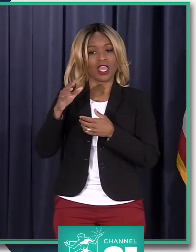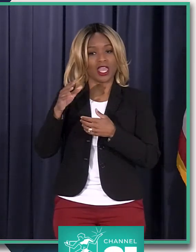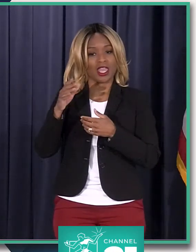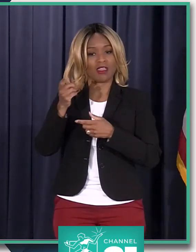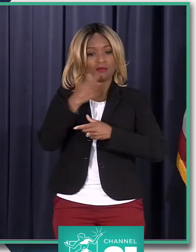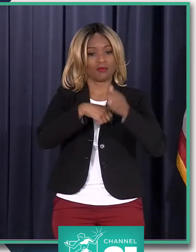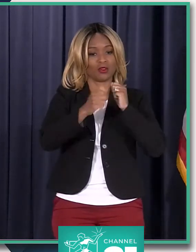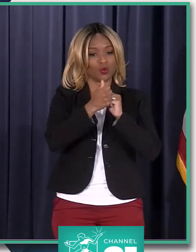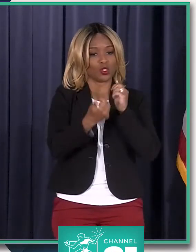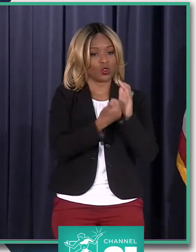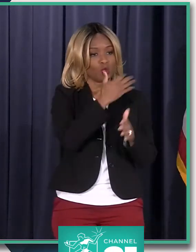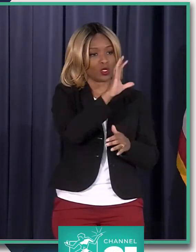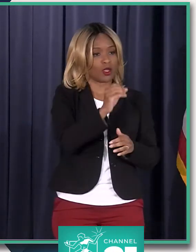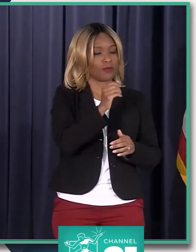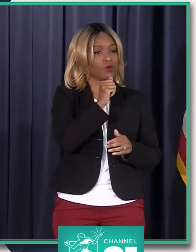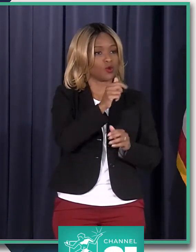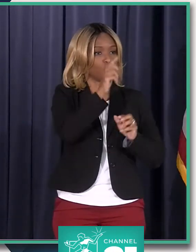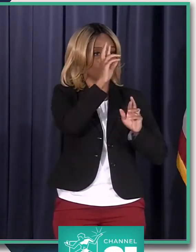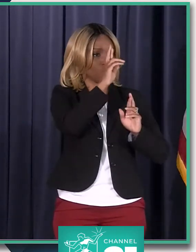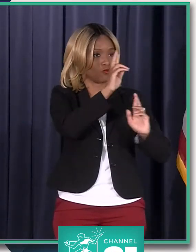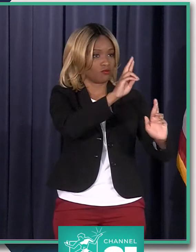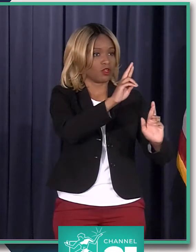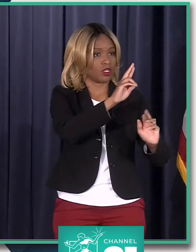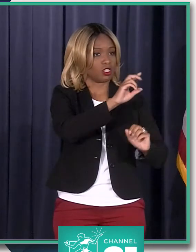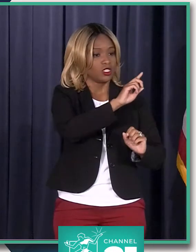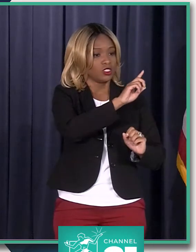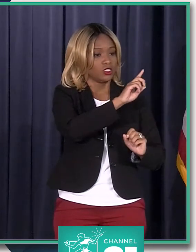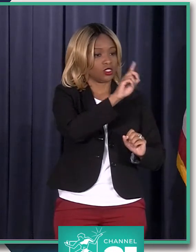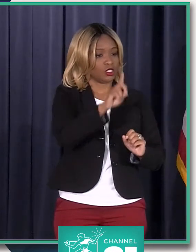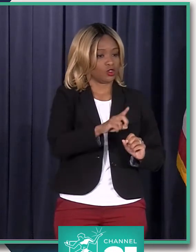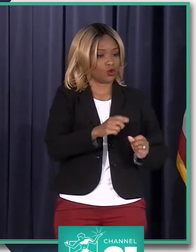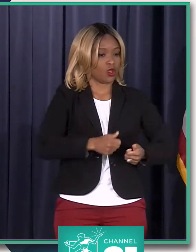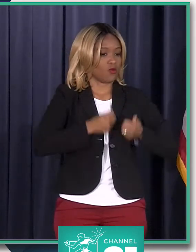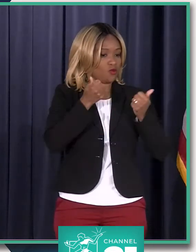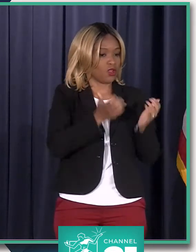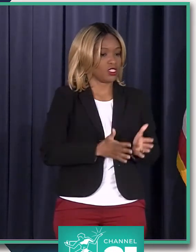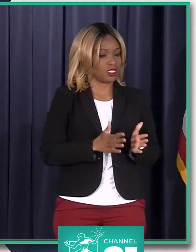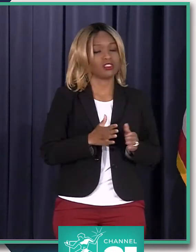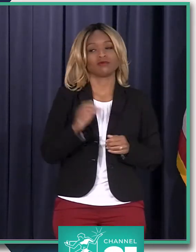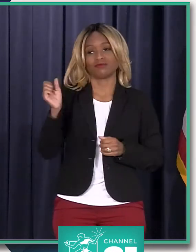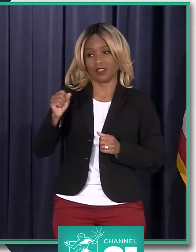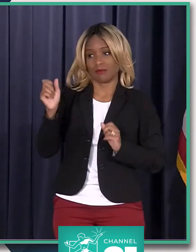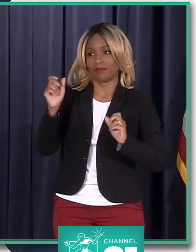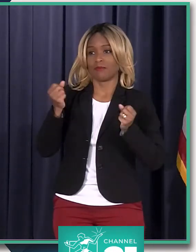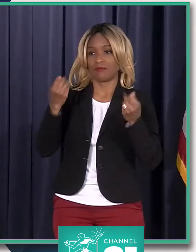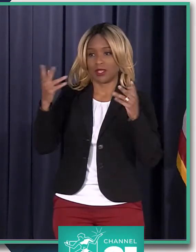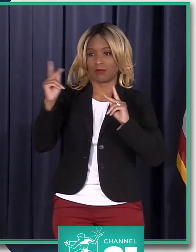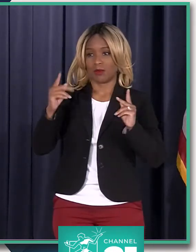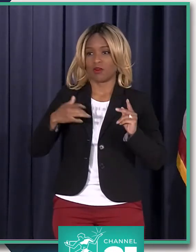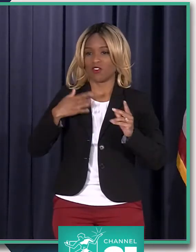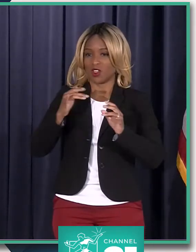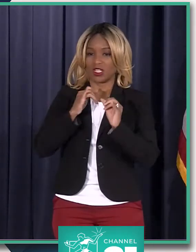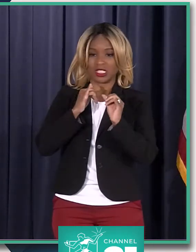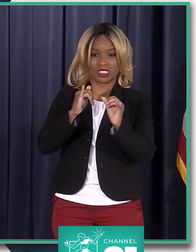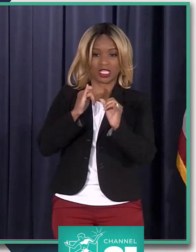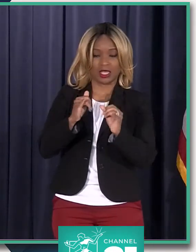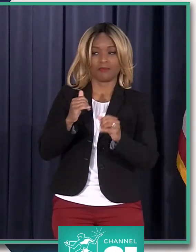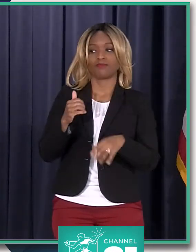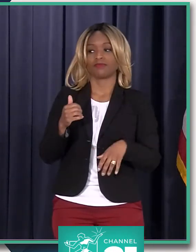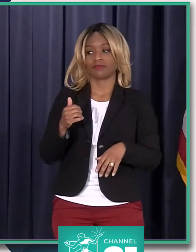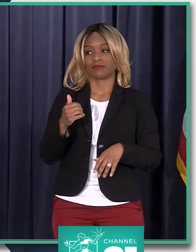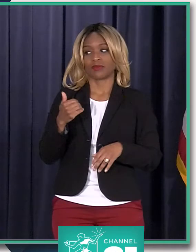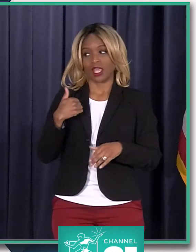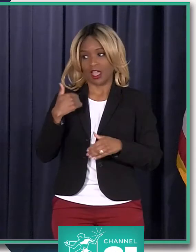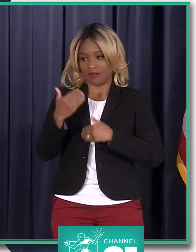residents. Yeah, I think a lot of people feel the way you do. And so there's a process. Once we put them